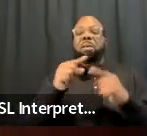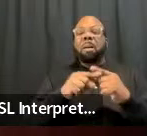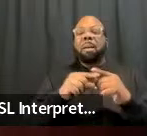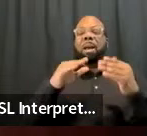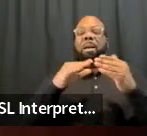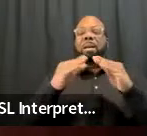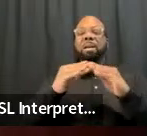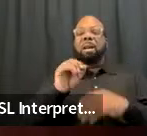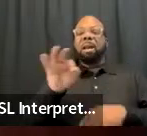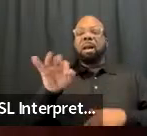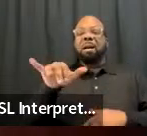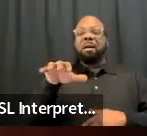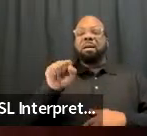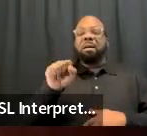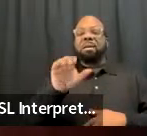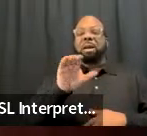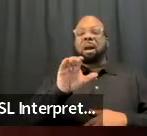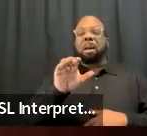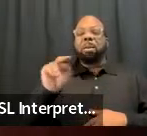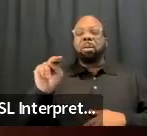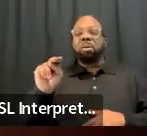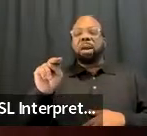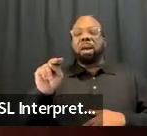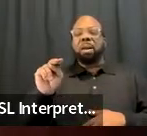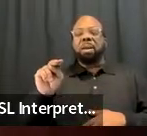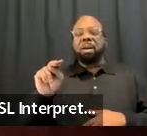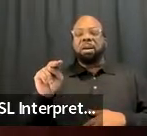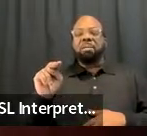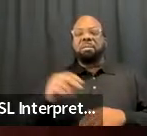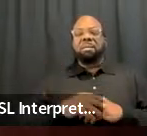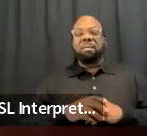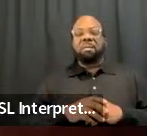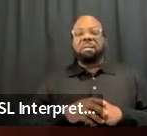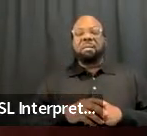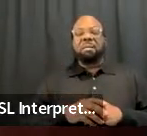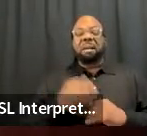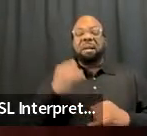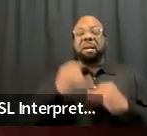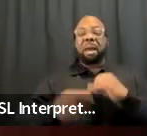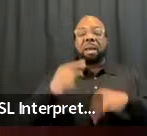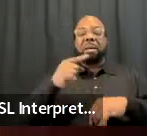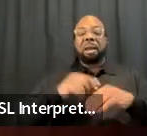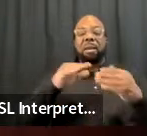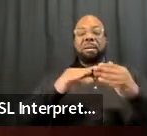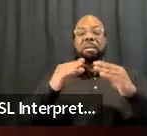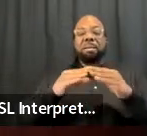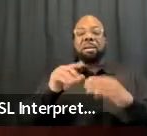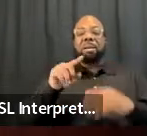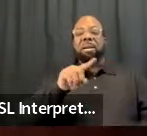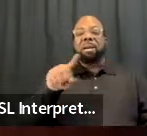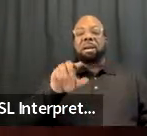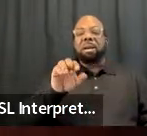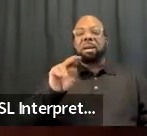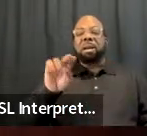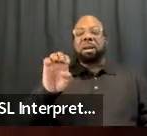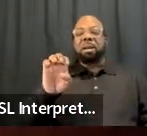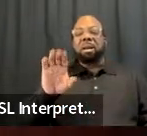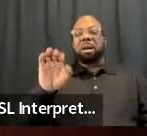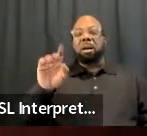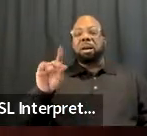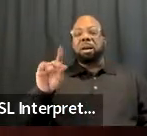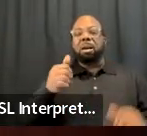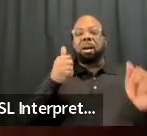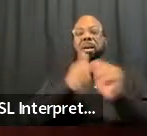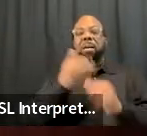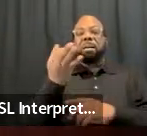neutrality package, which we're talking about. Believe it or not, the last time our city zoning code was updated was 1961.